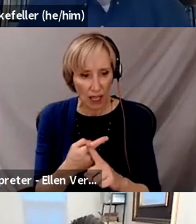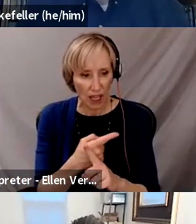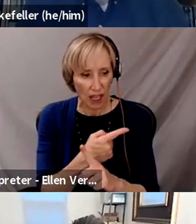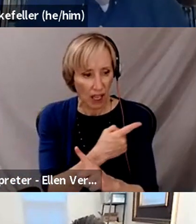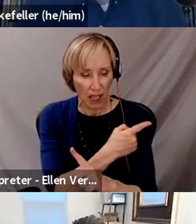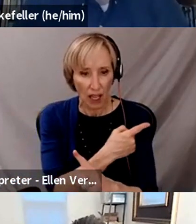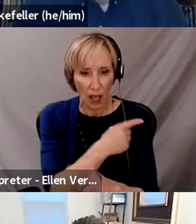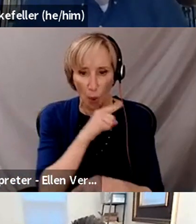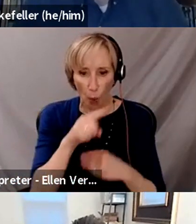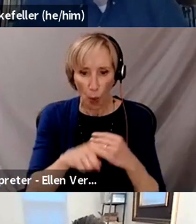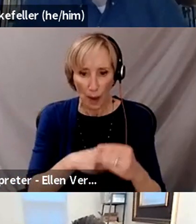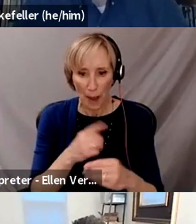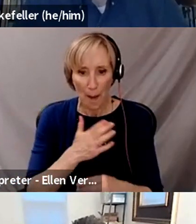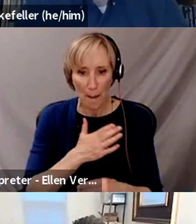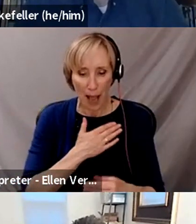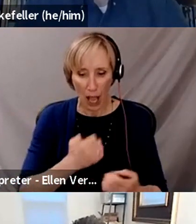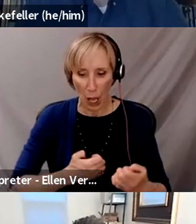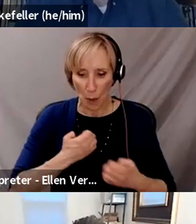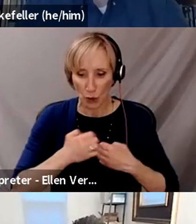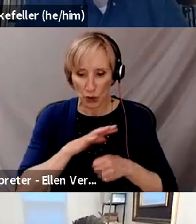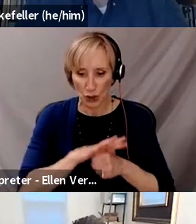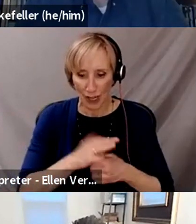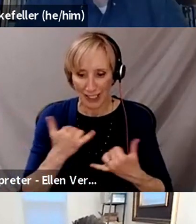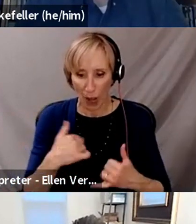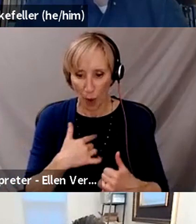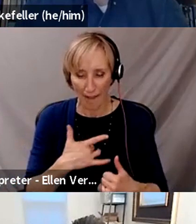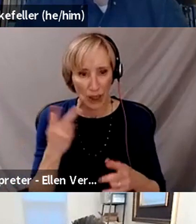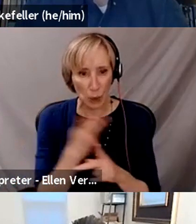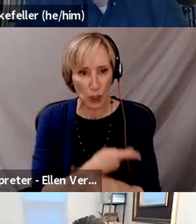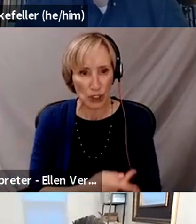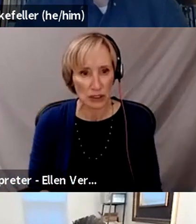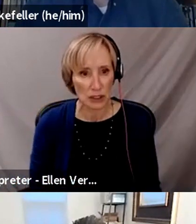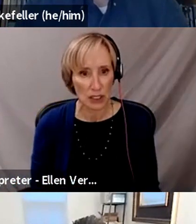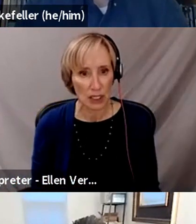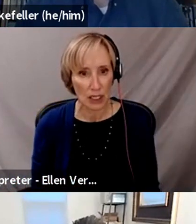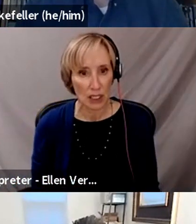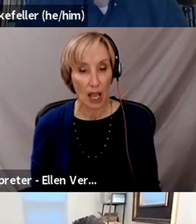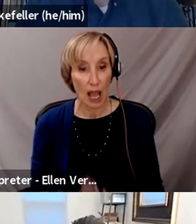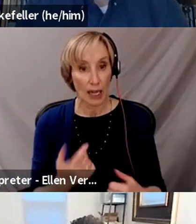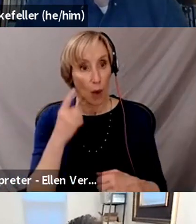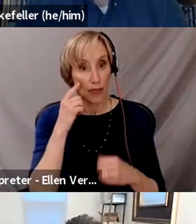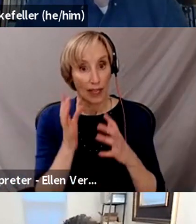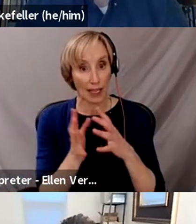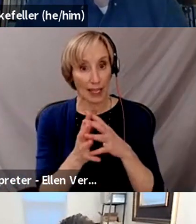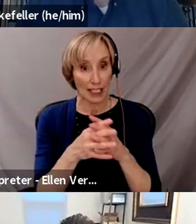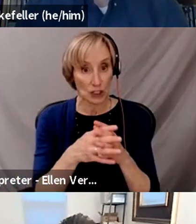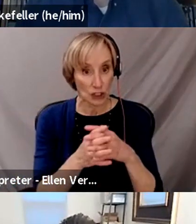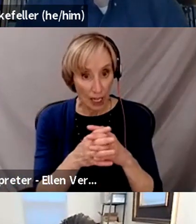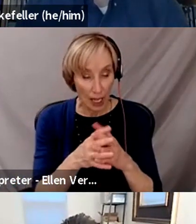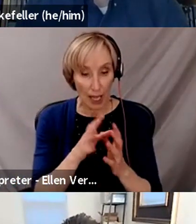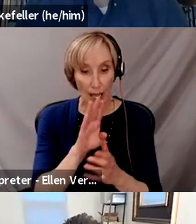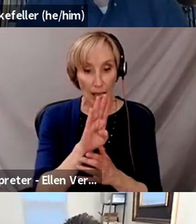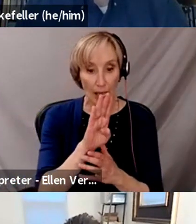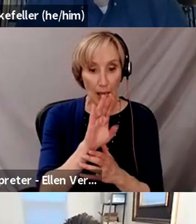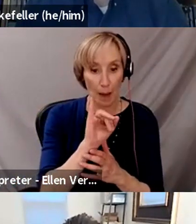emotional distress. And it's even more emotionally distressing. And then when I think about intersectionality and in terms of being a BIPOC queer